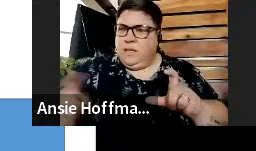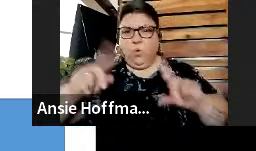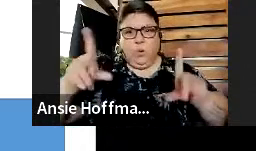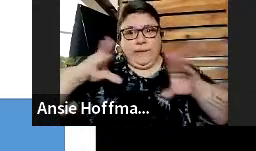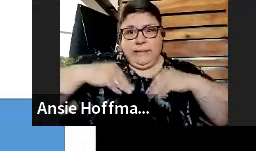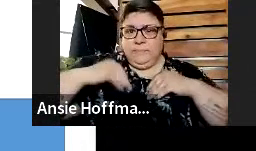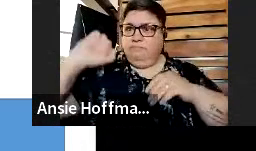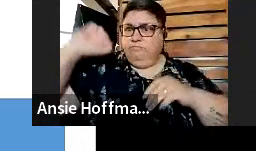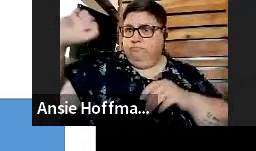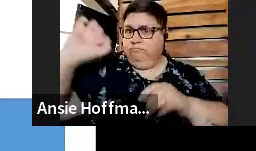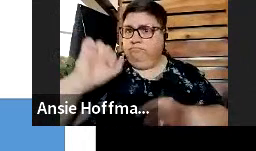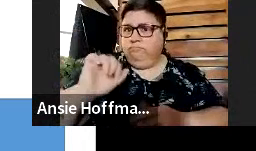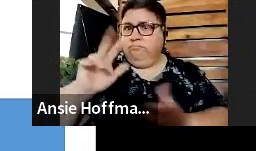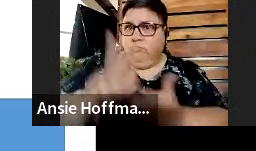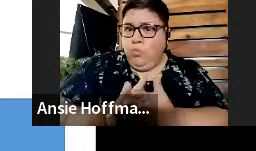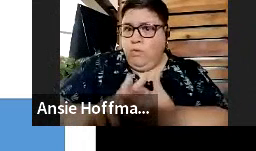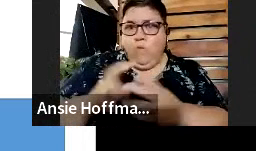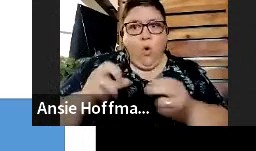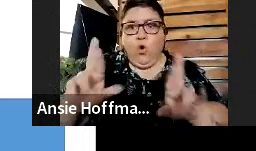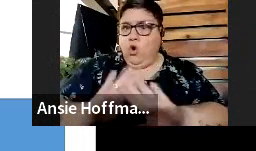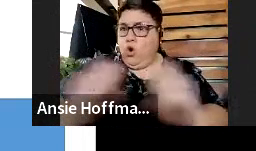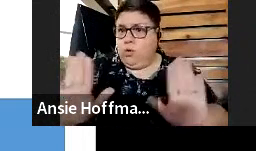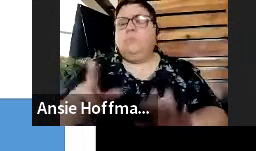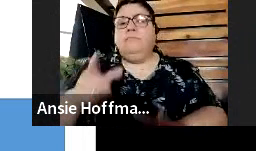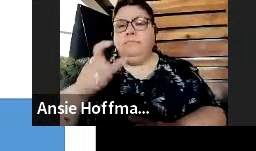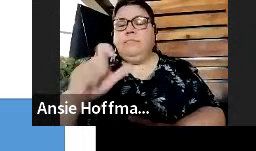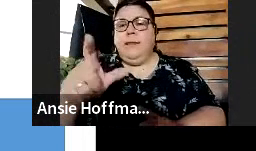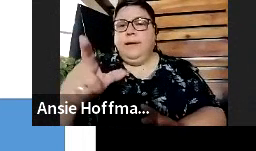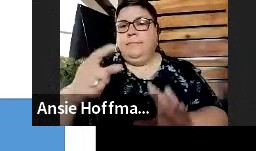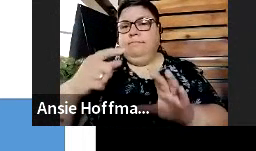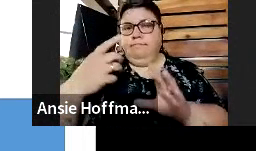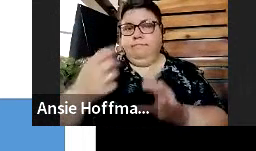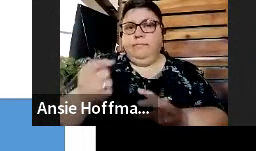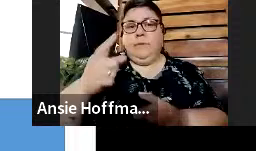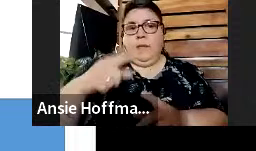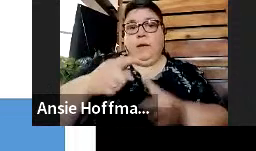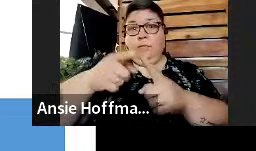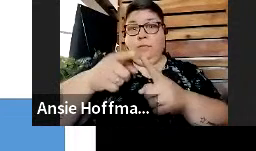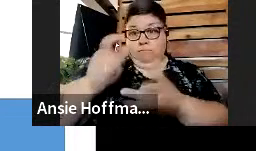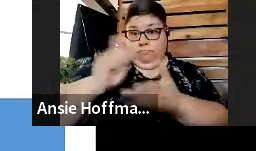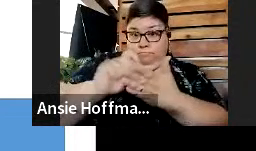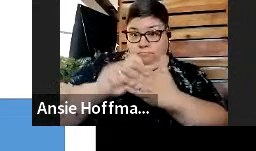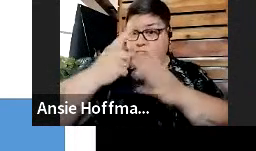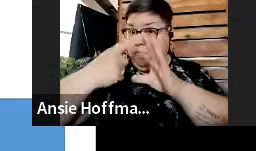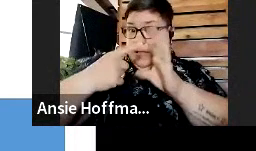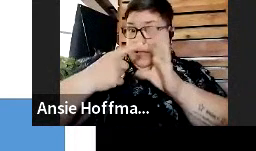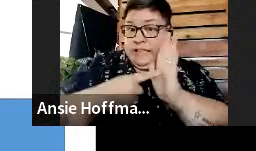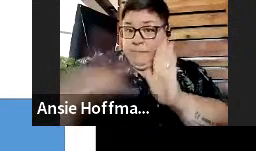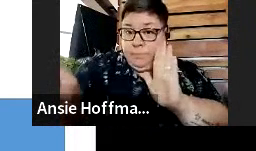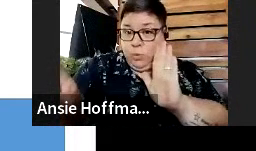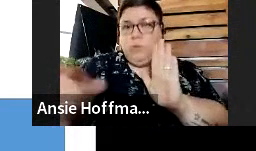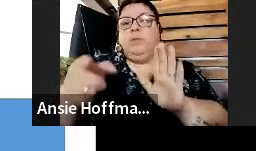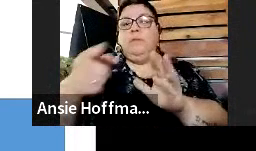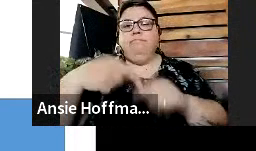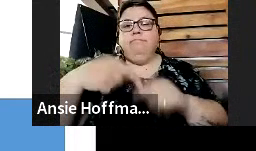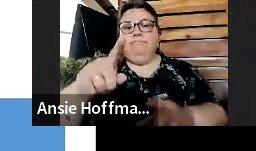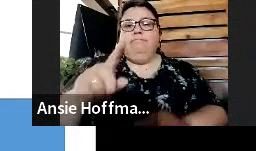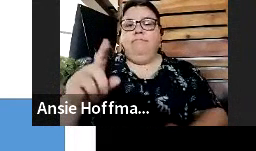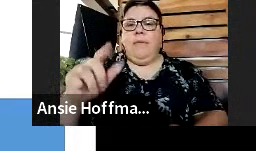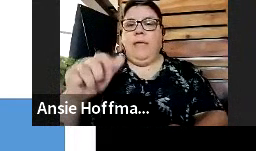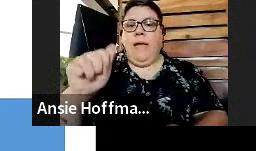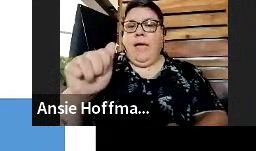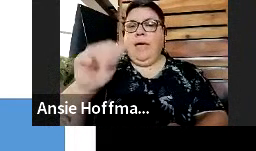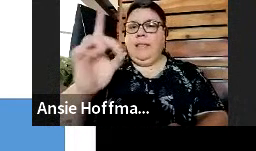committee. Then you have the recourse through ADR. Ladies and gentlemen, lastly,